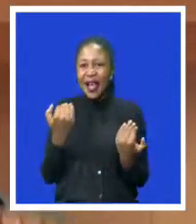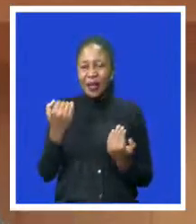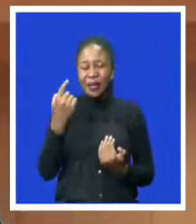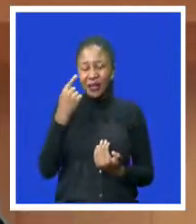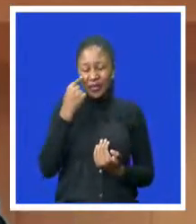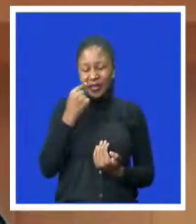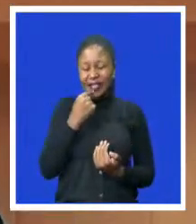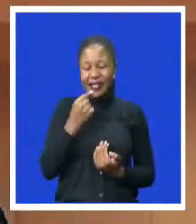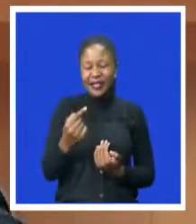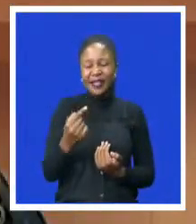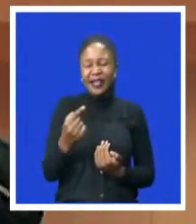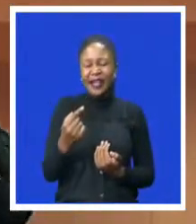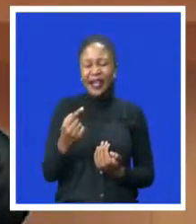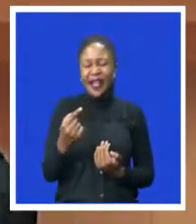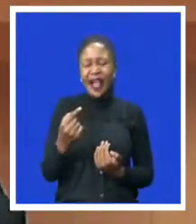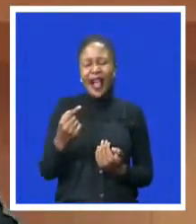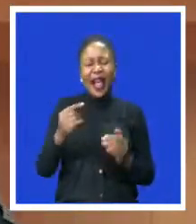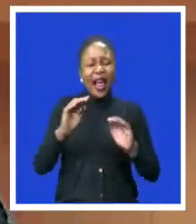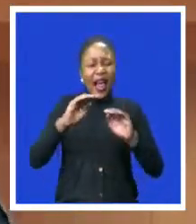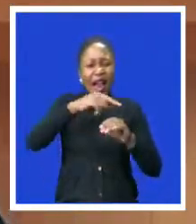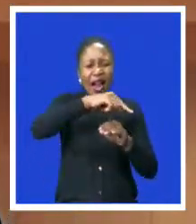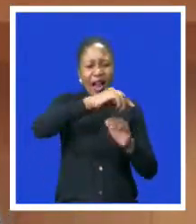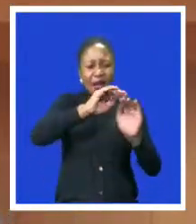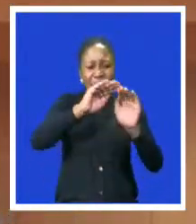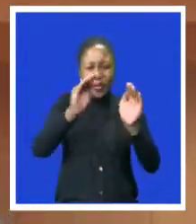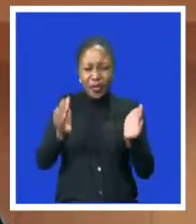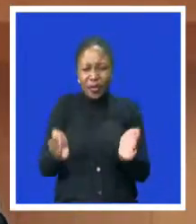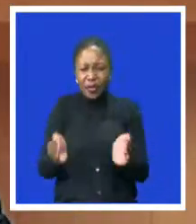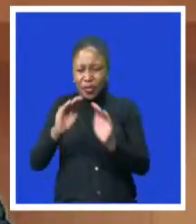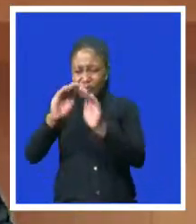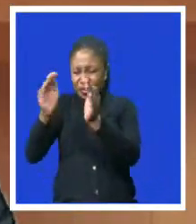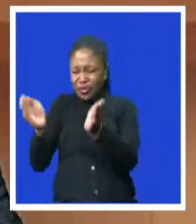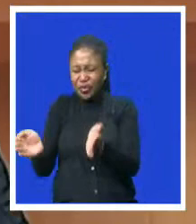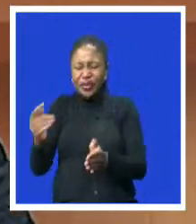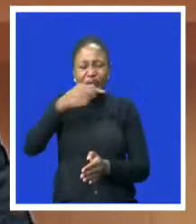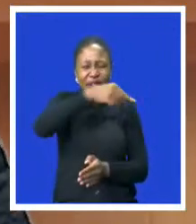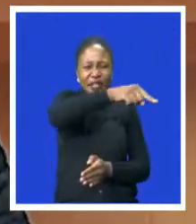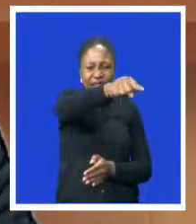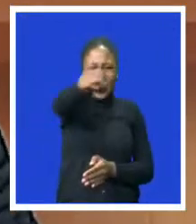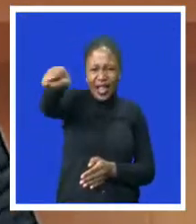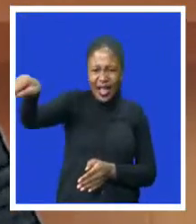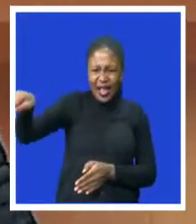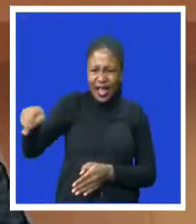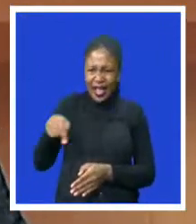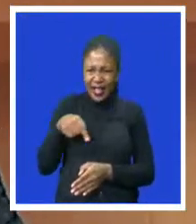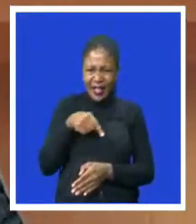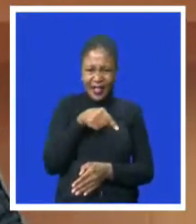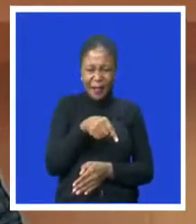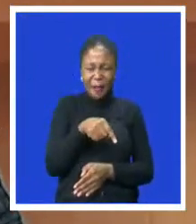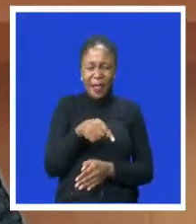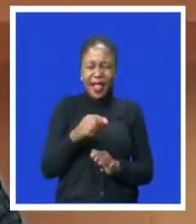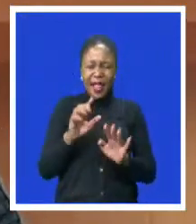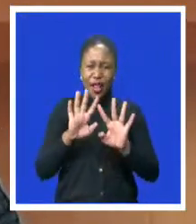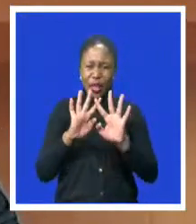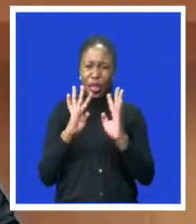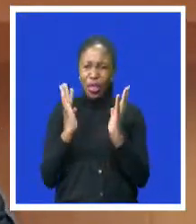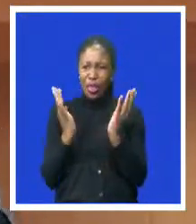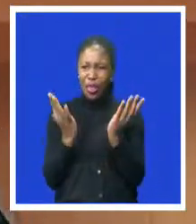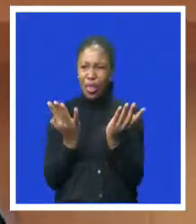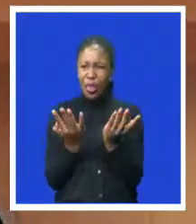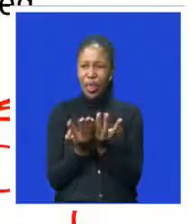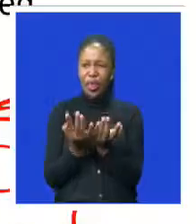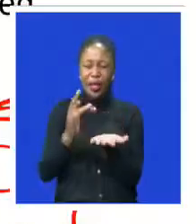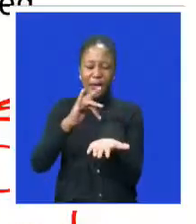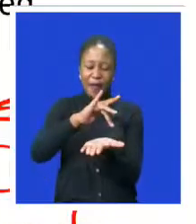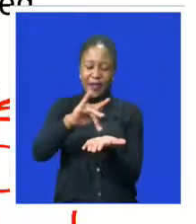in circles, and then the kraal was found in the middle. So each village had a